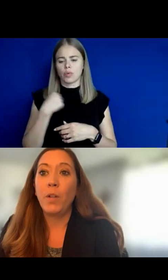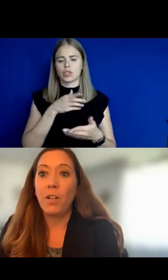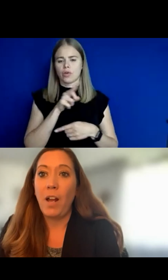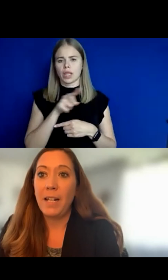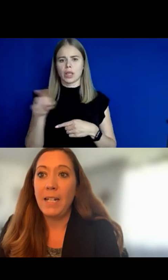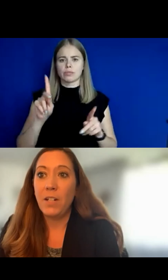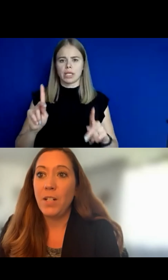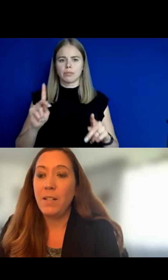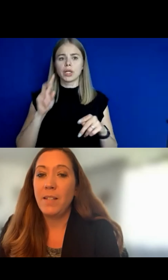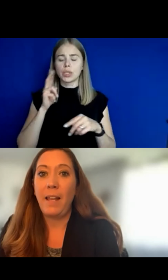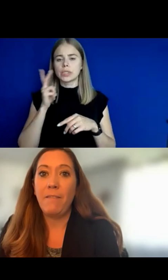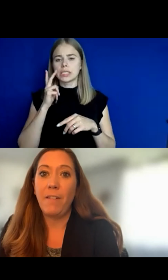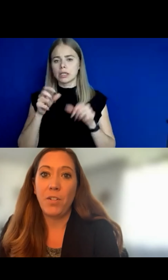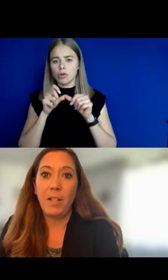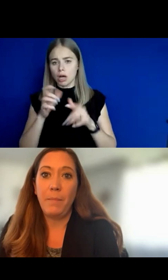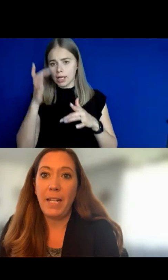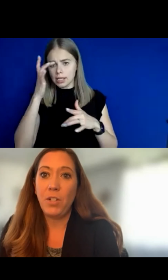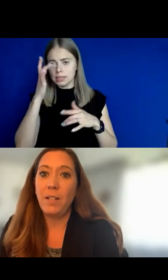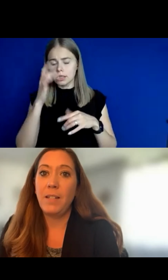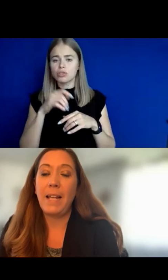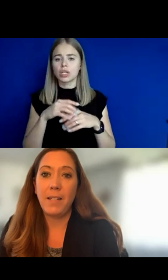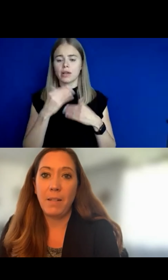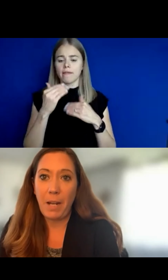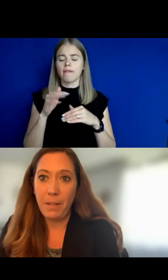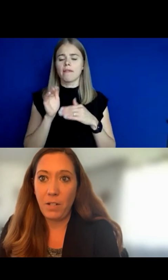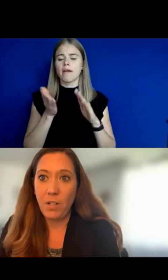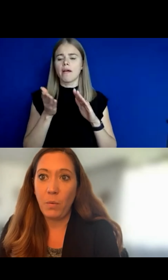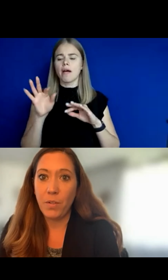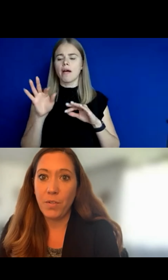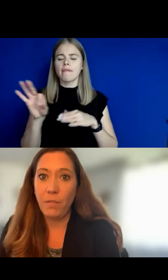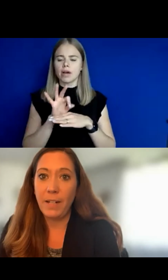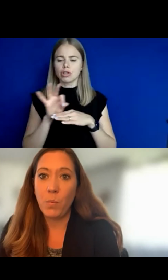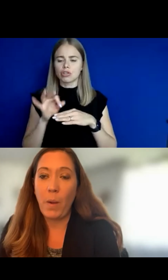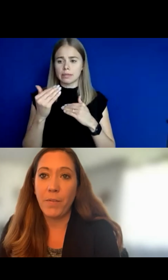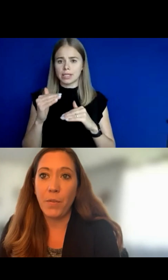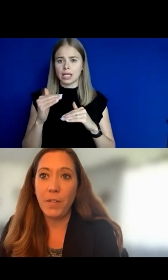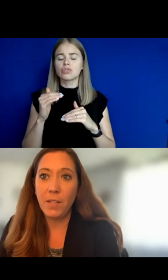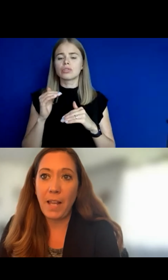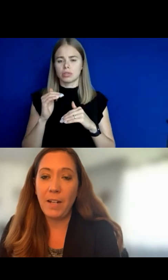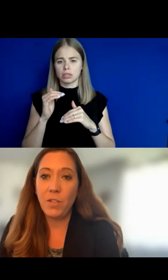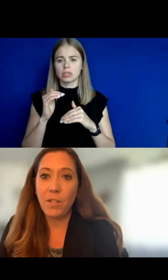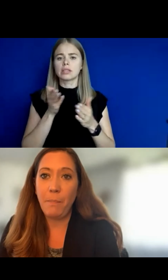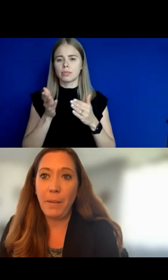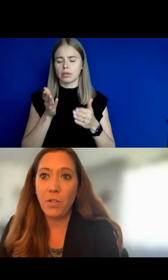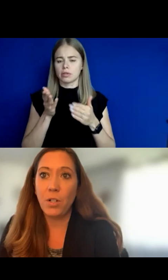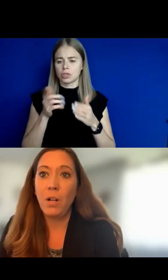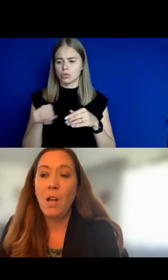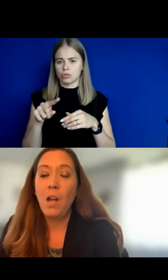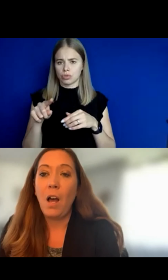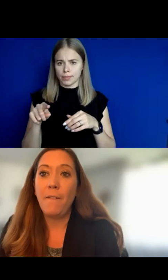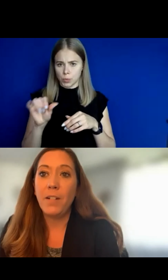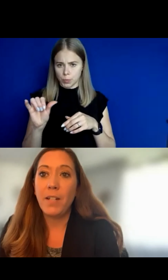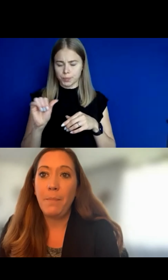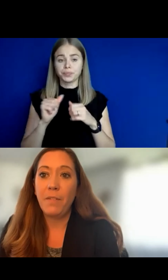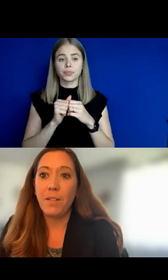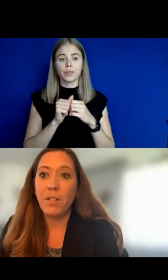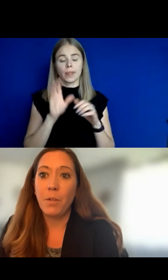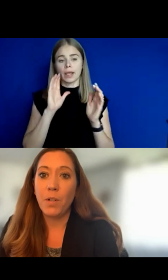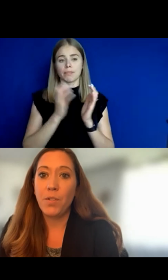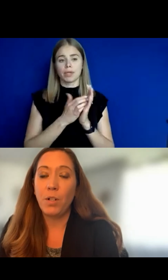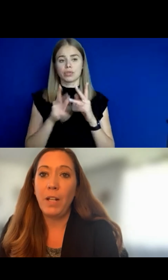you look at chronic conditions and functional limitations, that's the population that we're serving as well. So this is kind of just a picture of the type